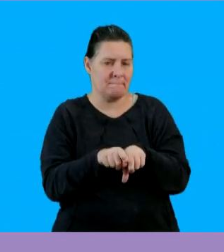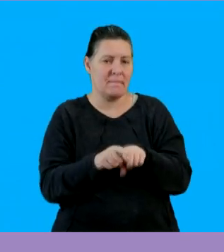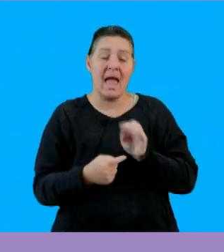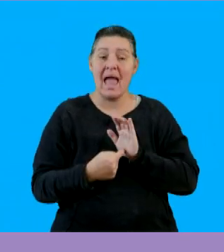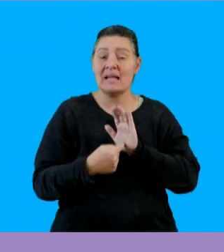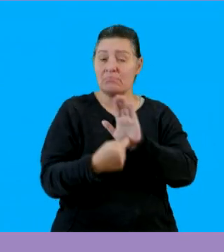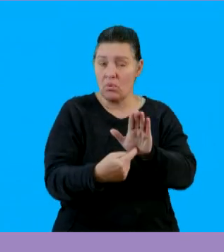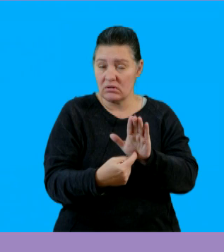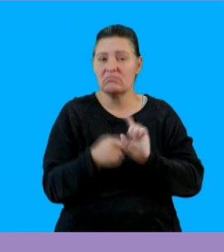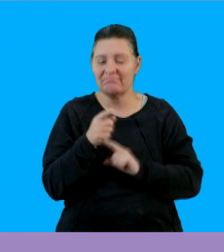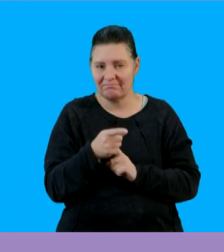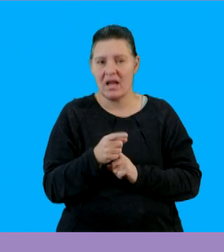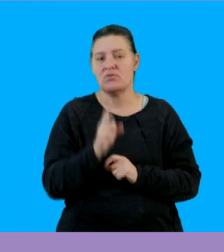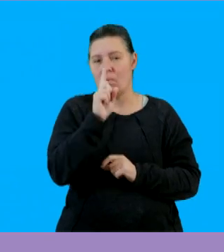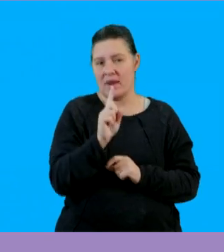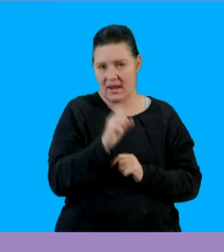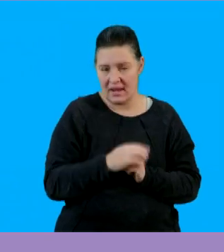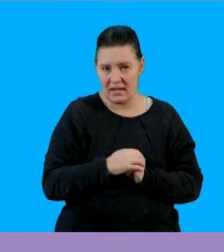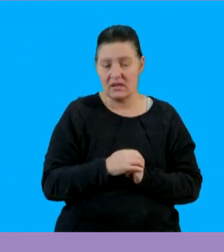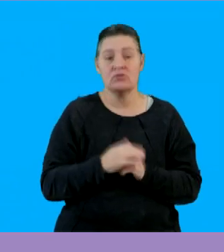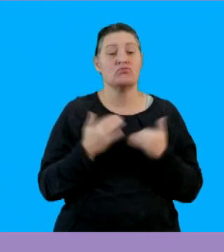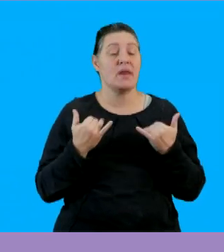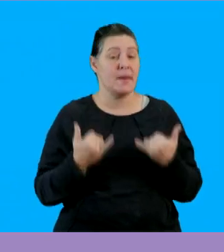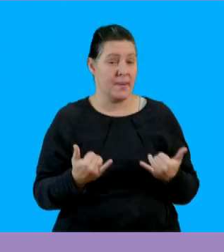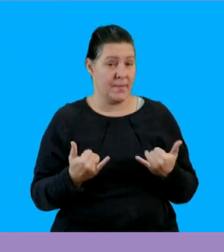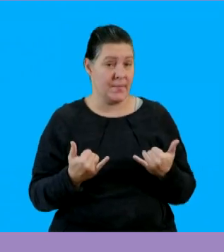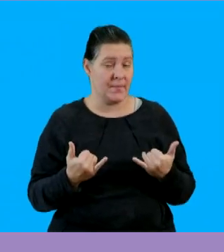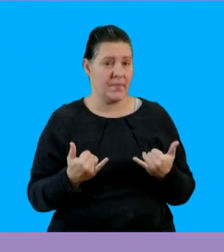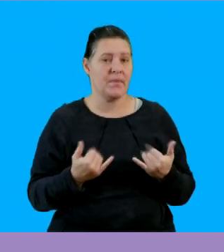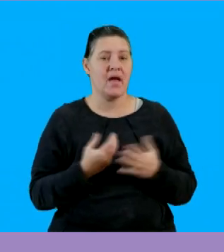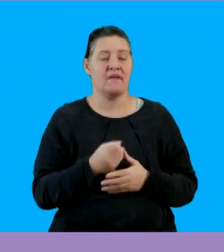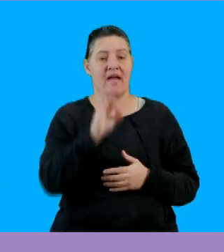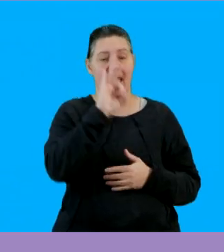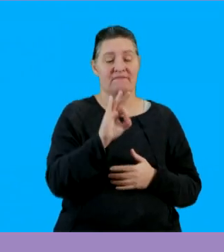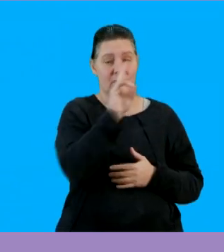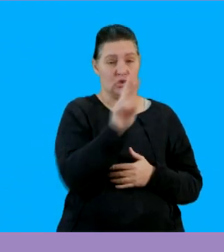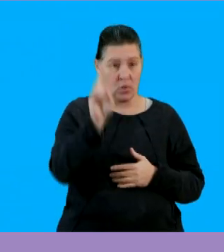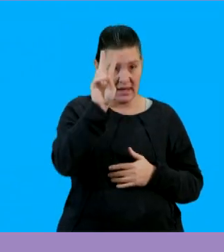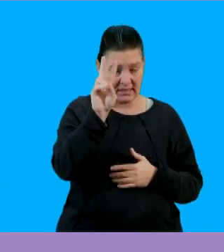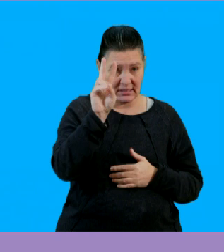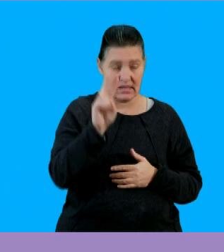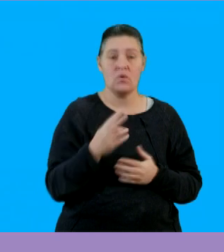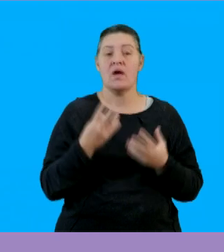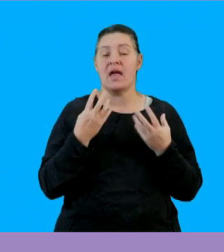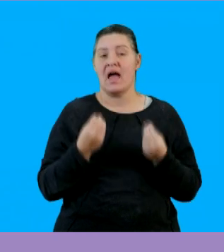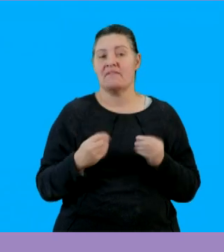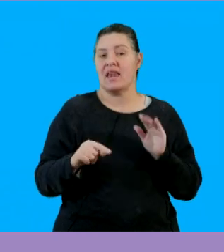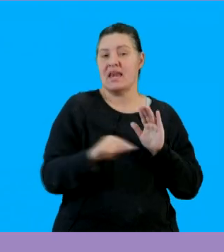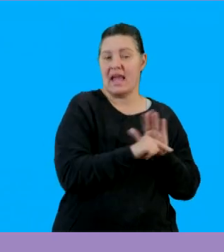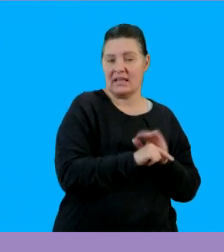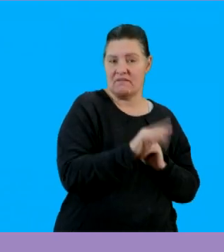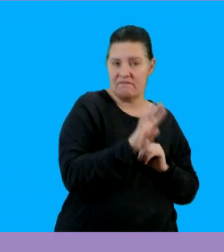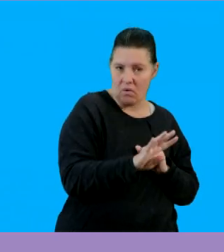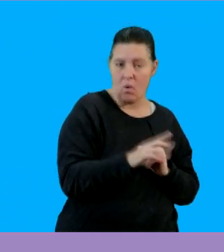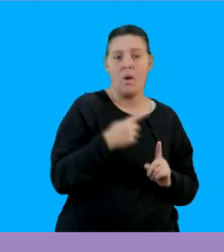variable, and the exponent for that variable is 1. So now we have f squared. Then